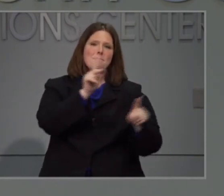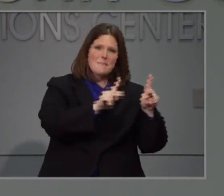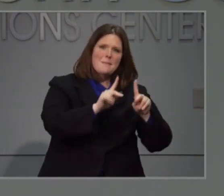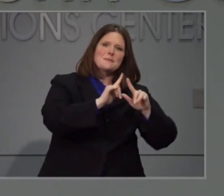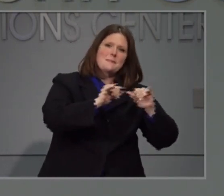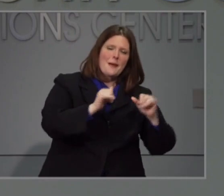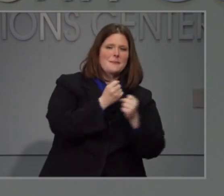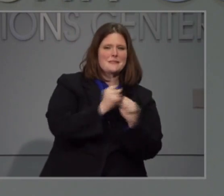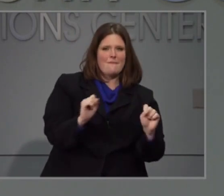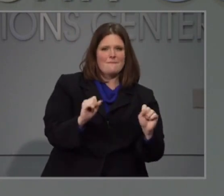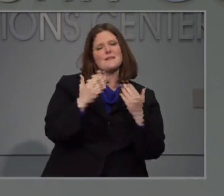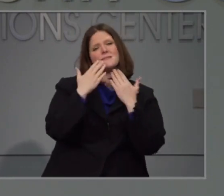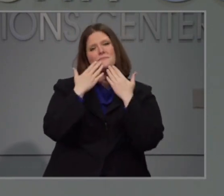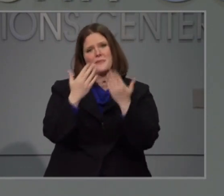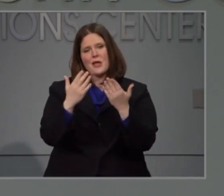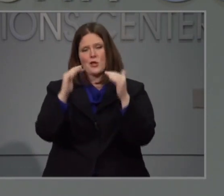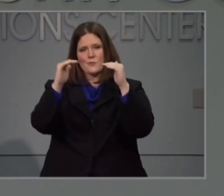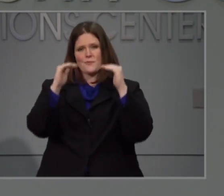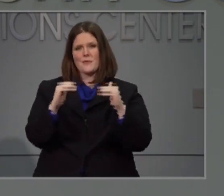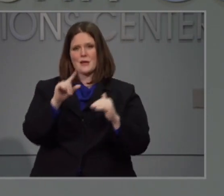Thanks. Next question, please.